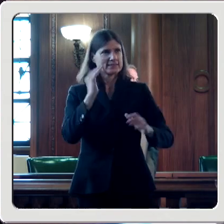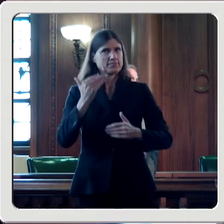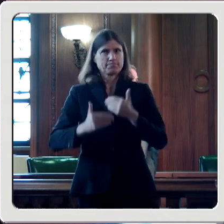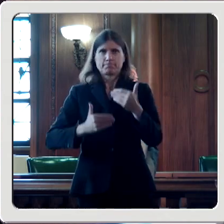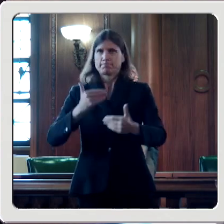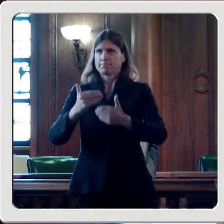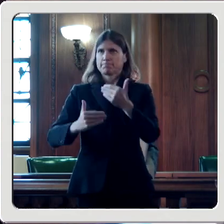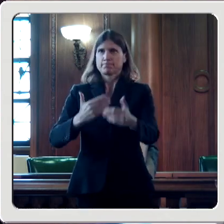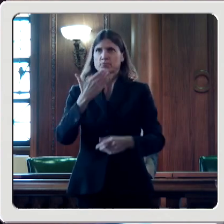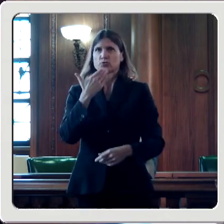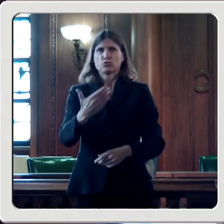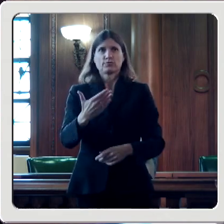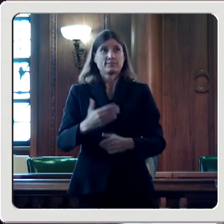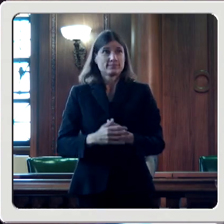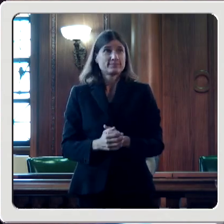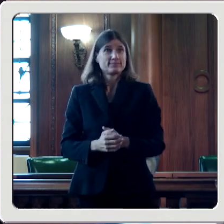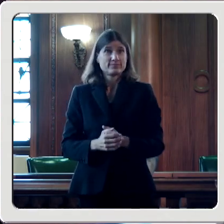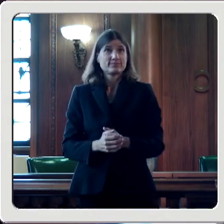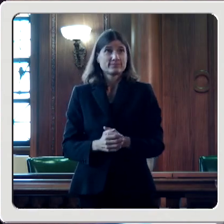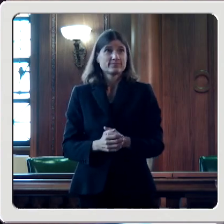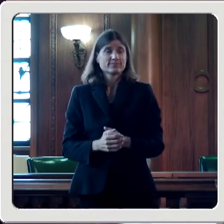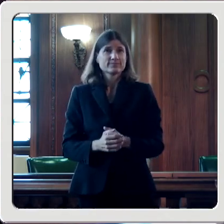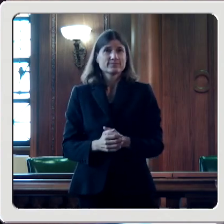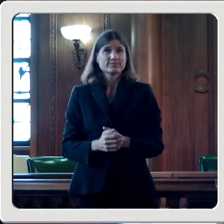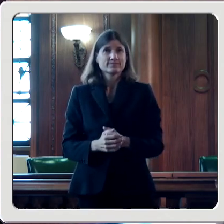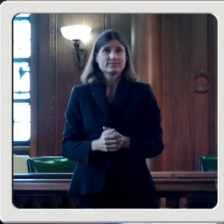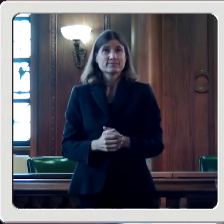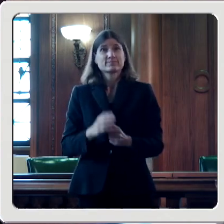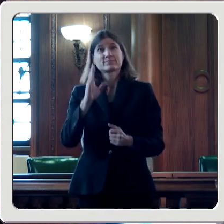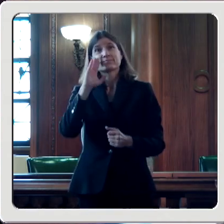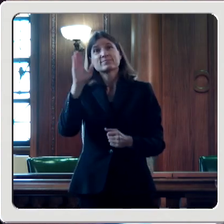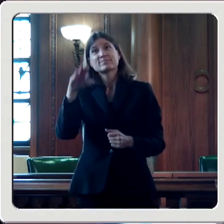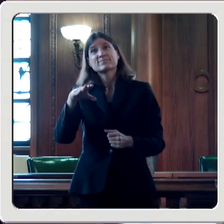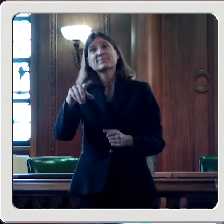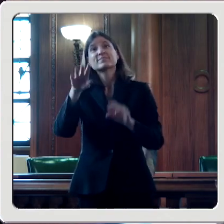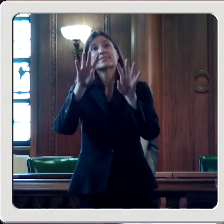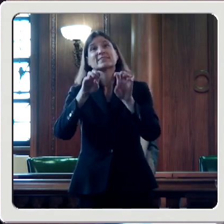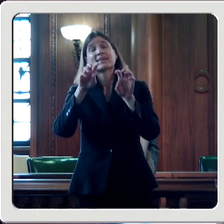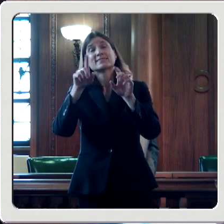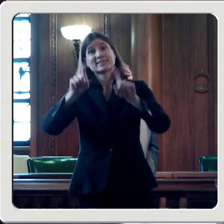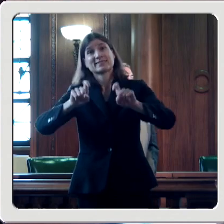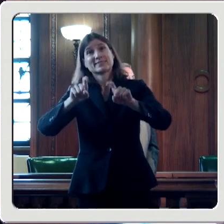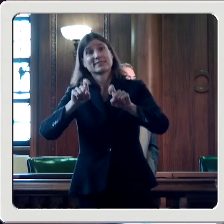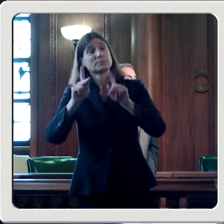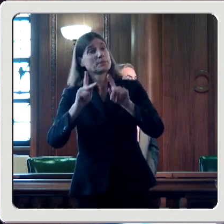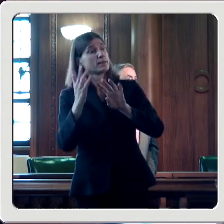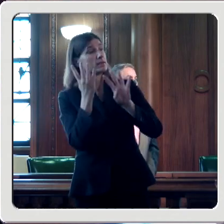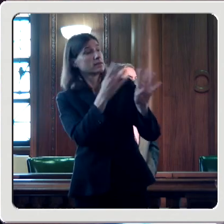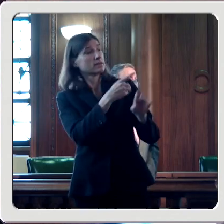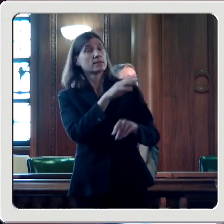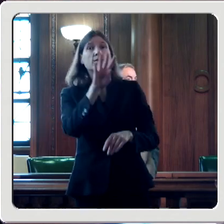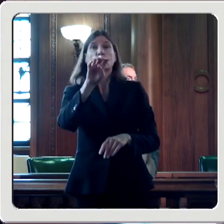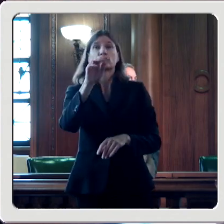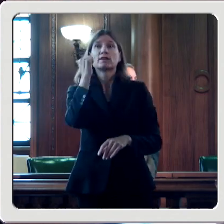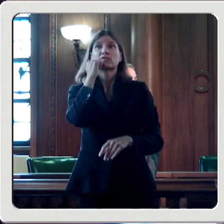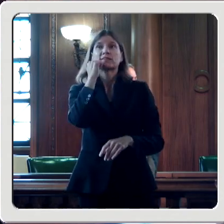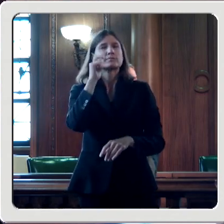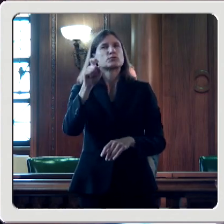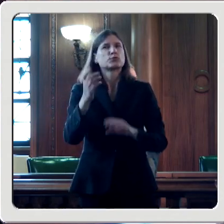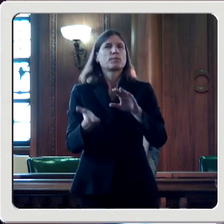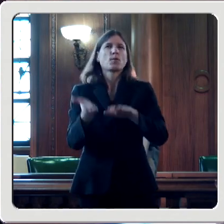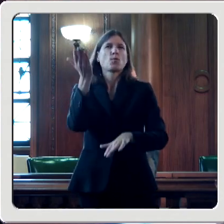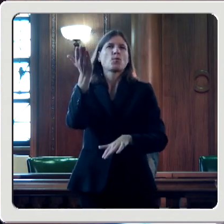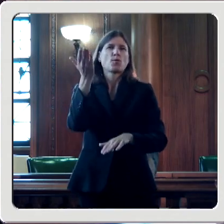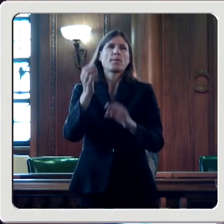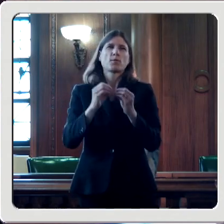we also recognize that that capacity is not enough for the entire community. And we do encourage additional others to be able